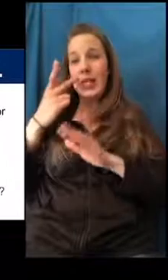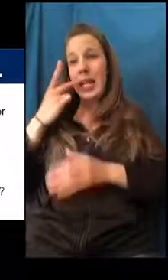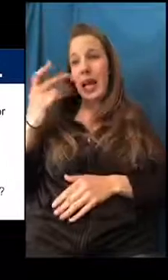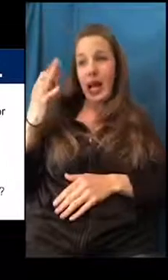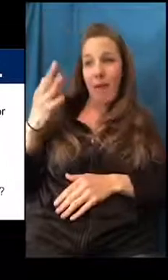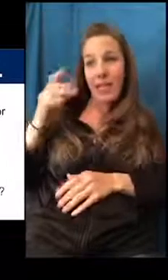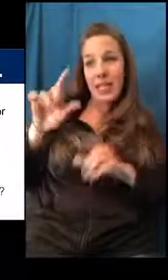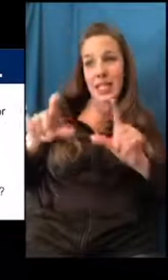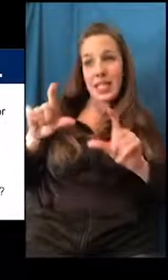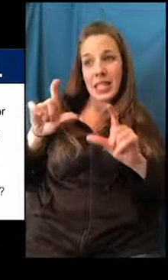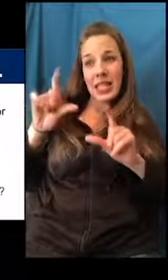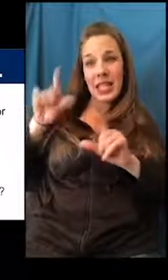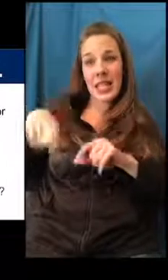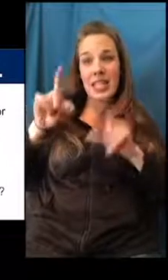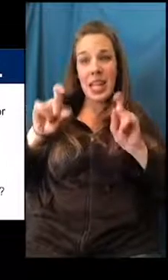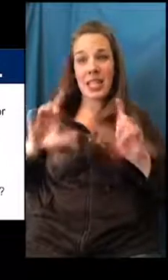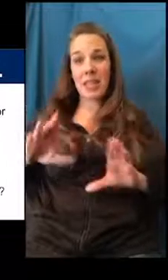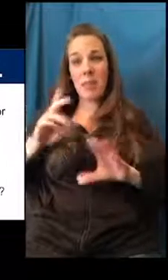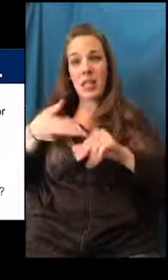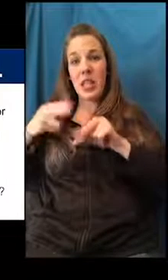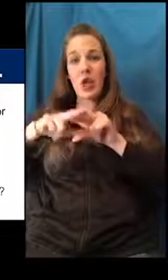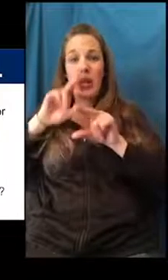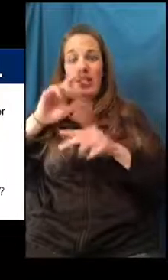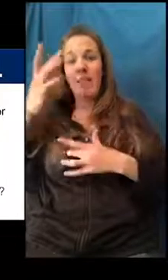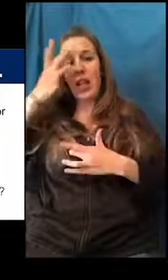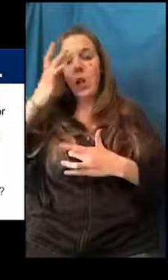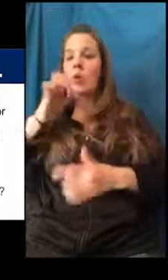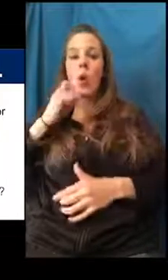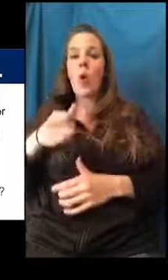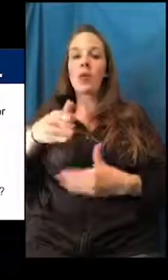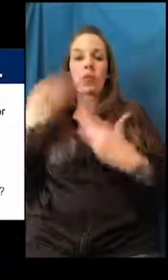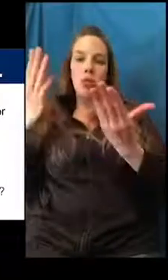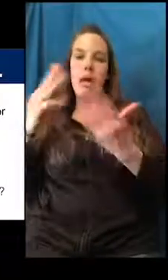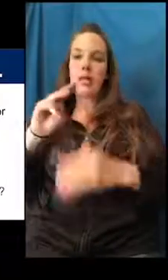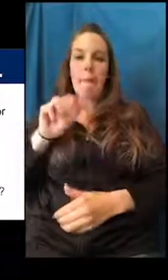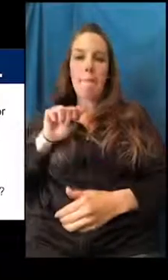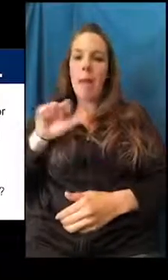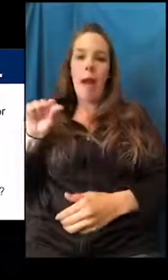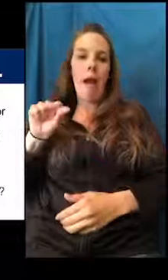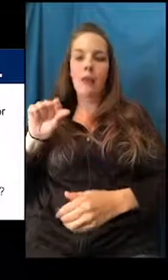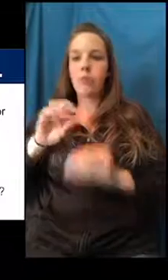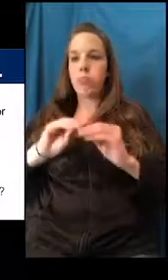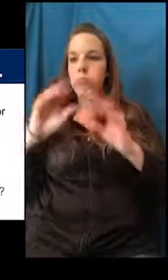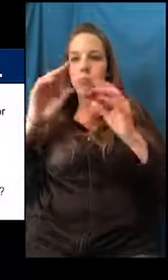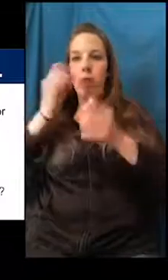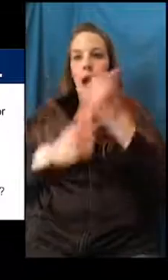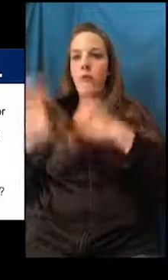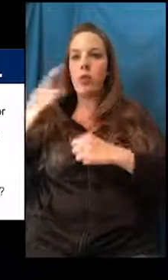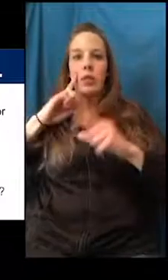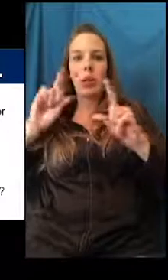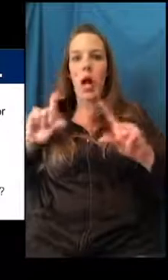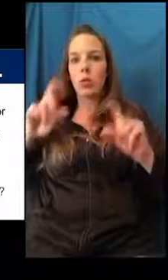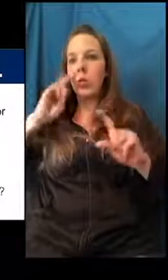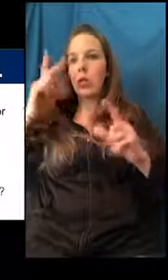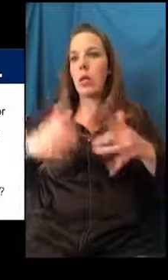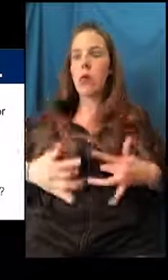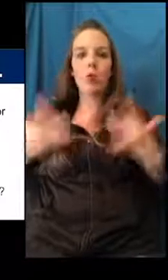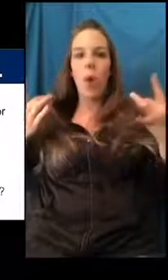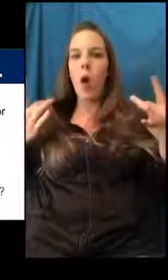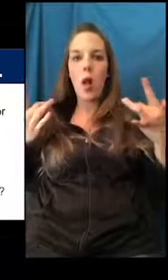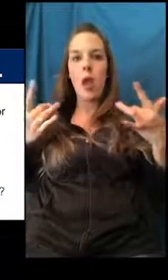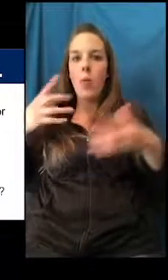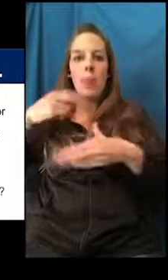in illness. We do not suggest doing mass testing just to see what's going on within your